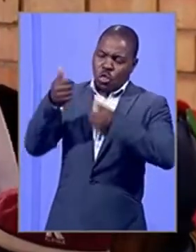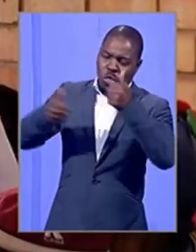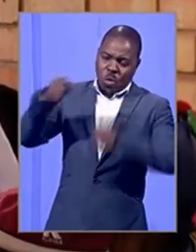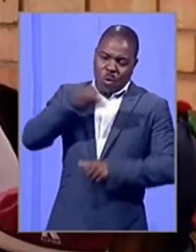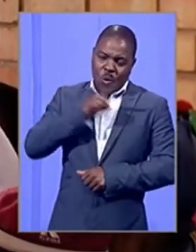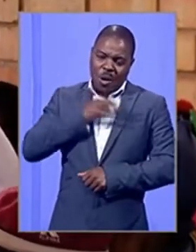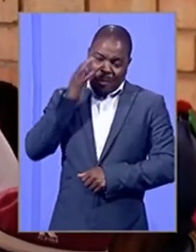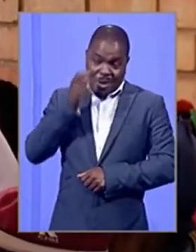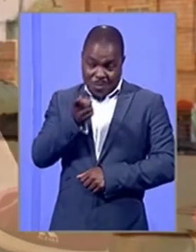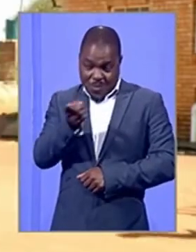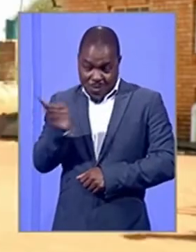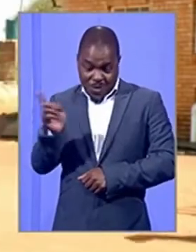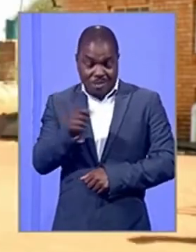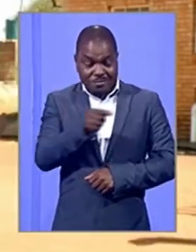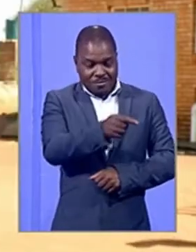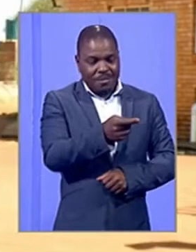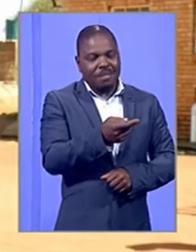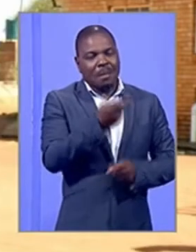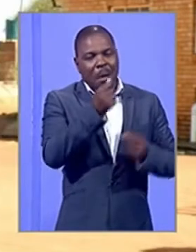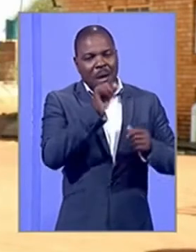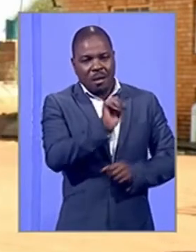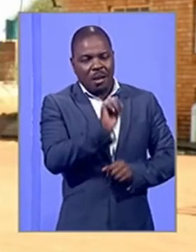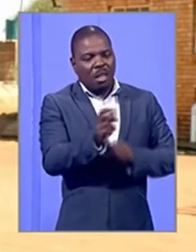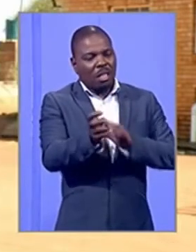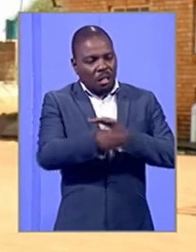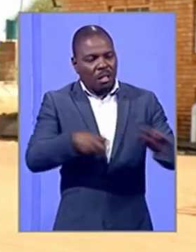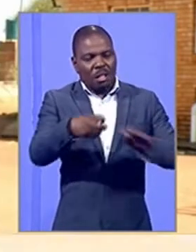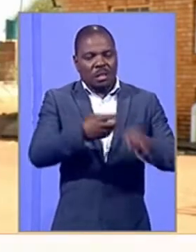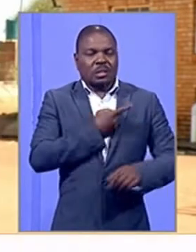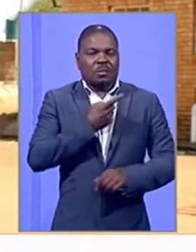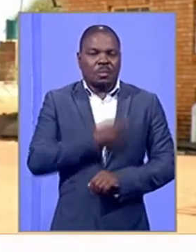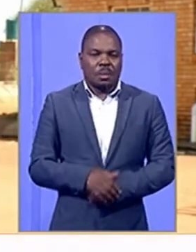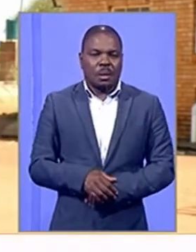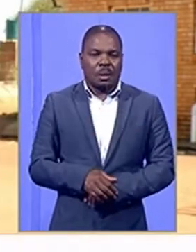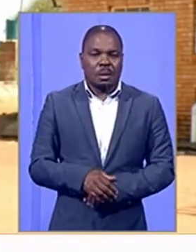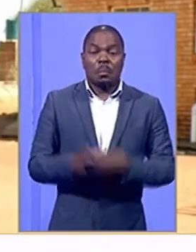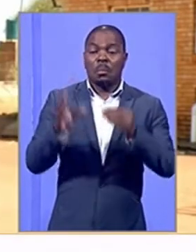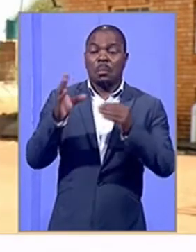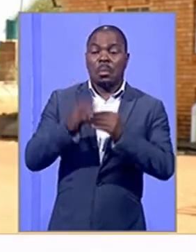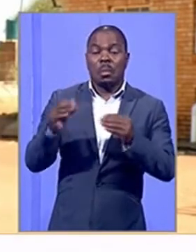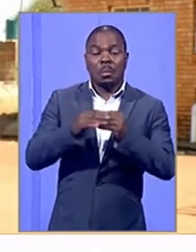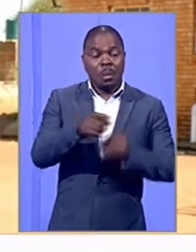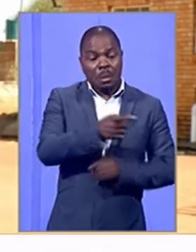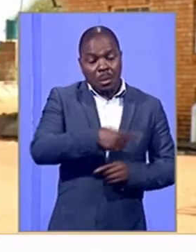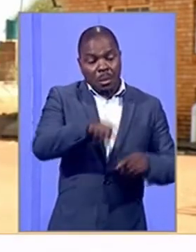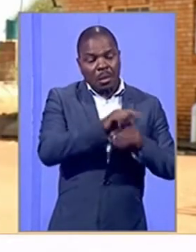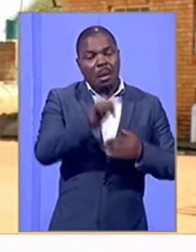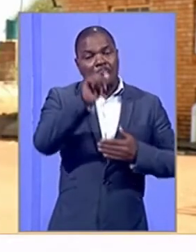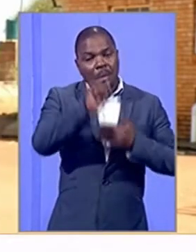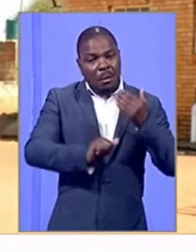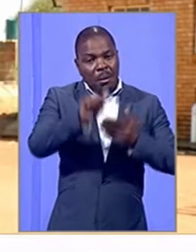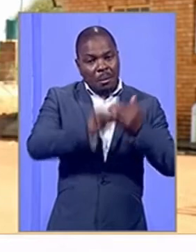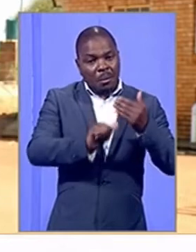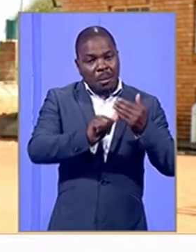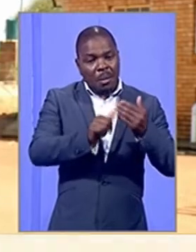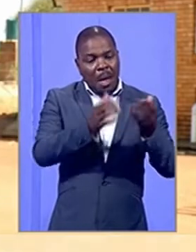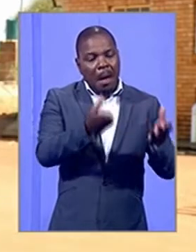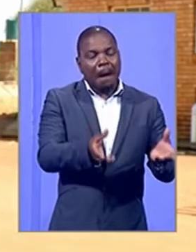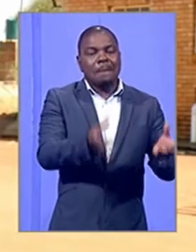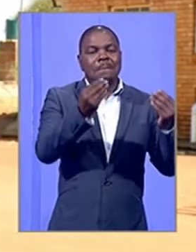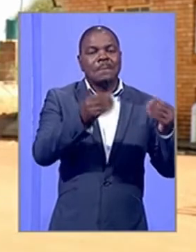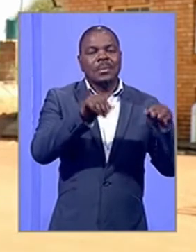ka tšhelete ya polasa. Maloko ka kgwedi ba fiwa less than 16 rand.